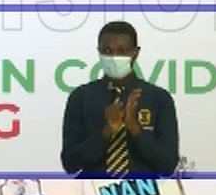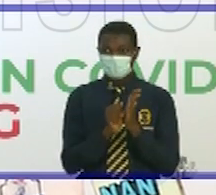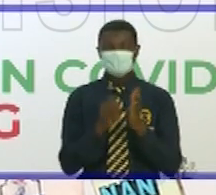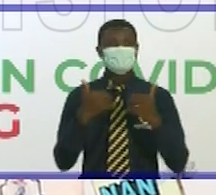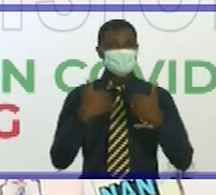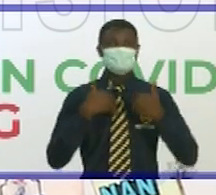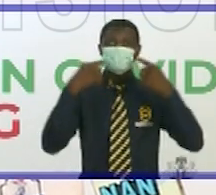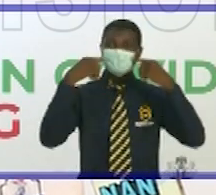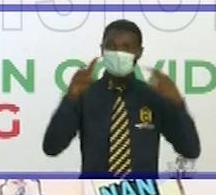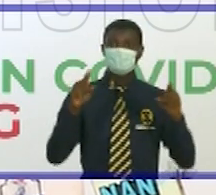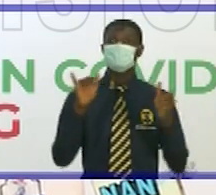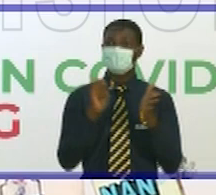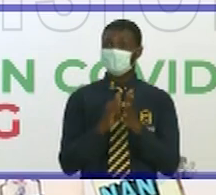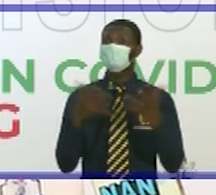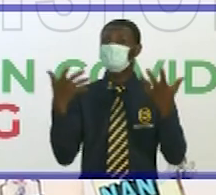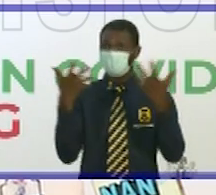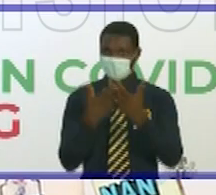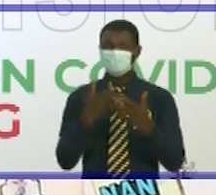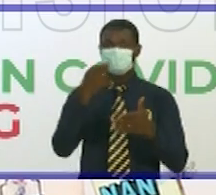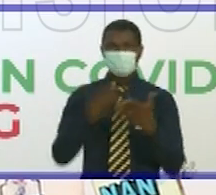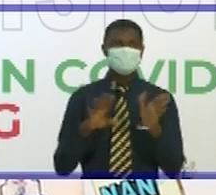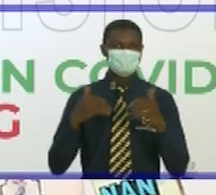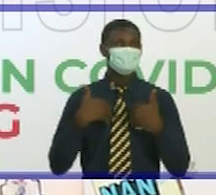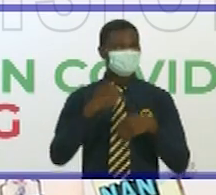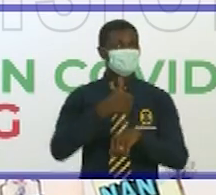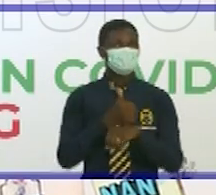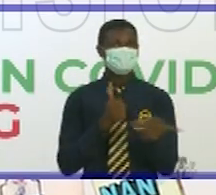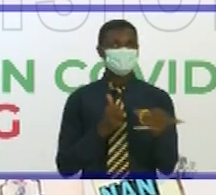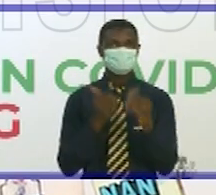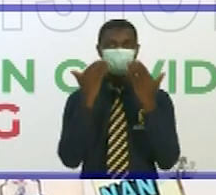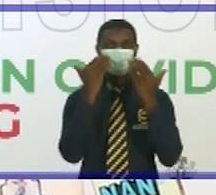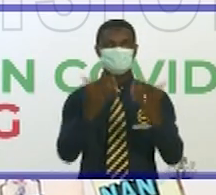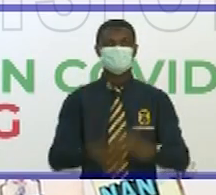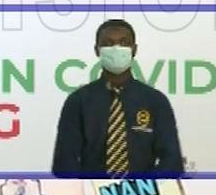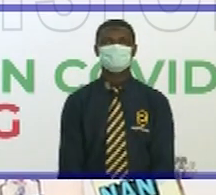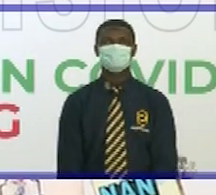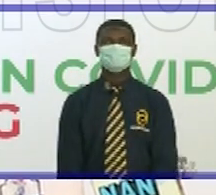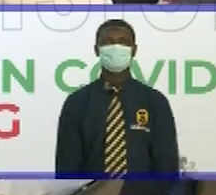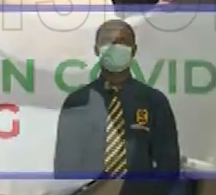are things that are working in consonance with that. Thank you.